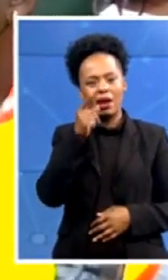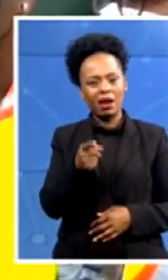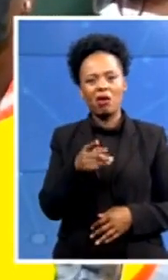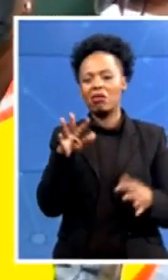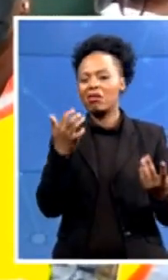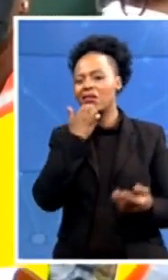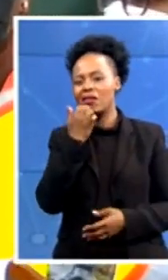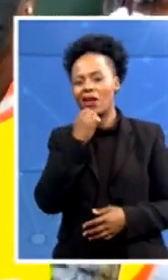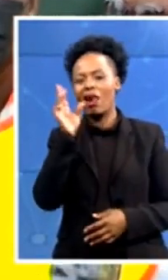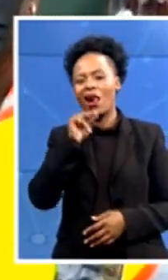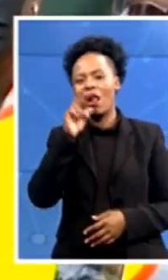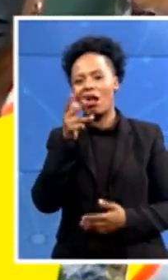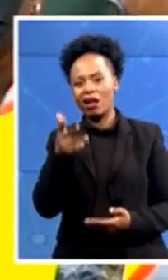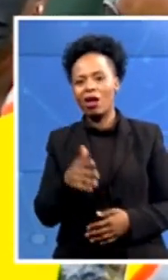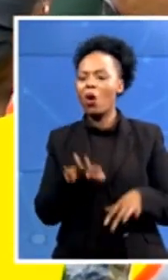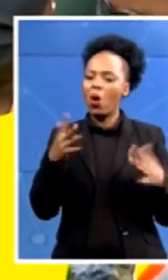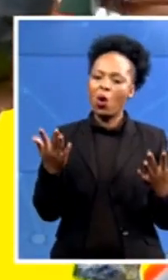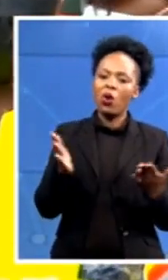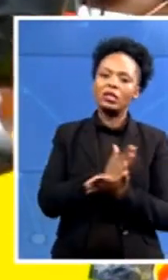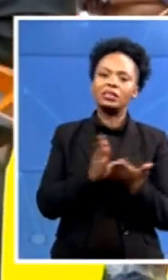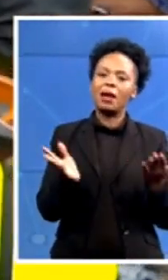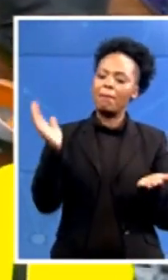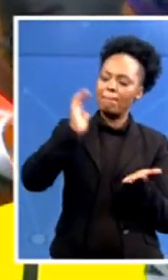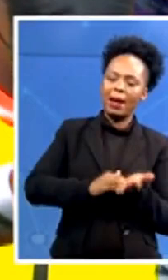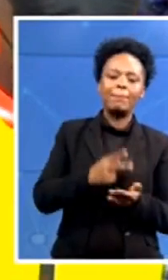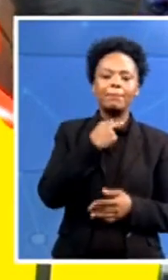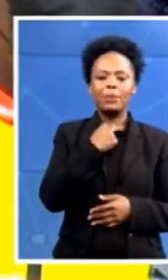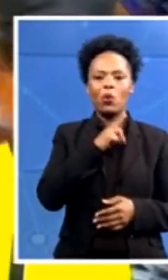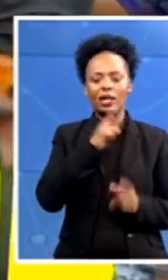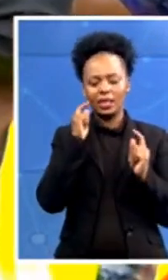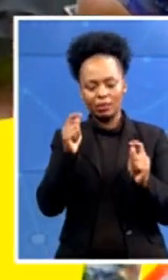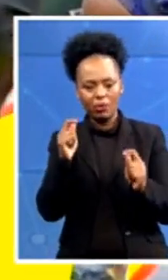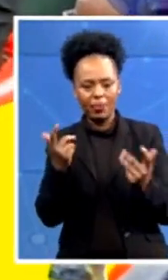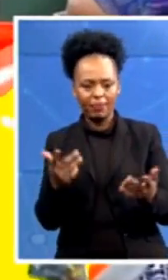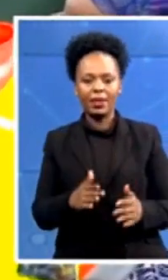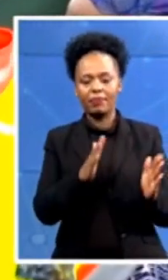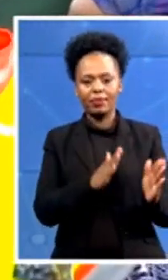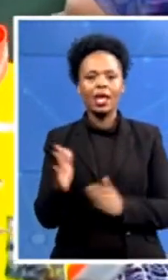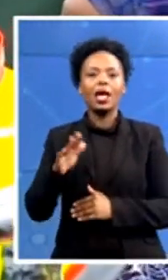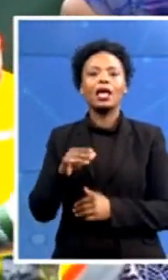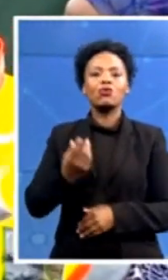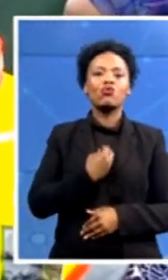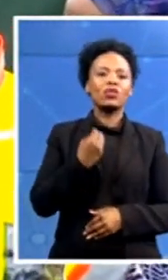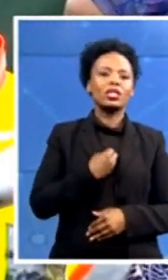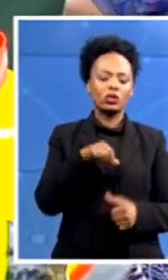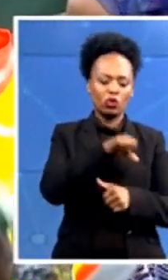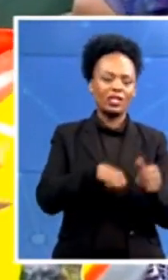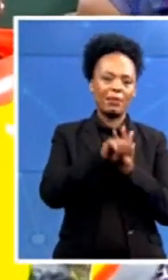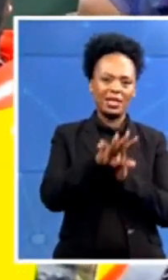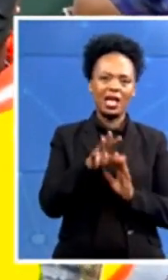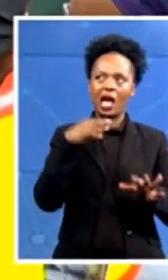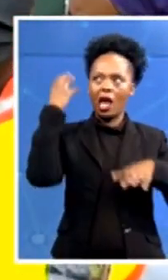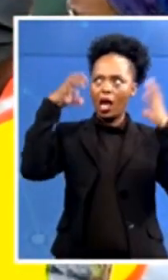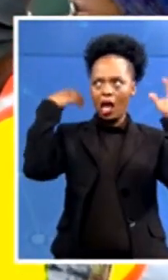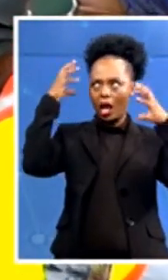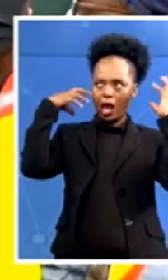younger people, because of the social media, they get all sorts of confusion, and that's why we must